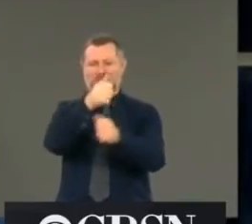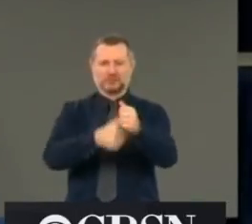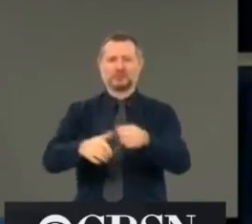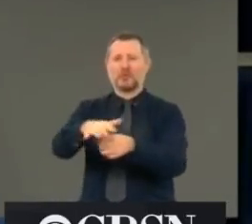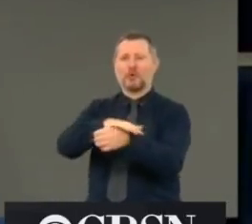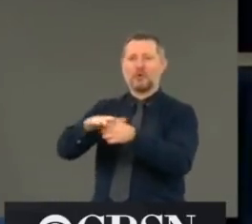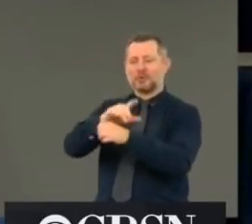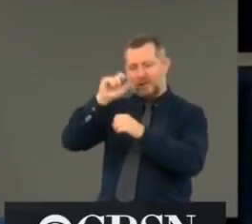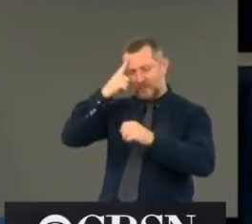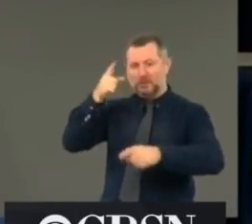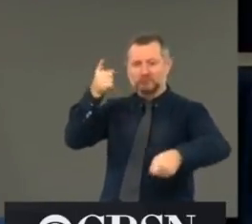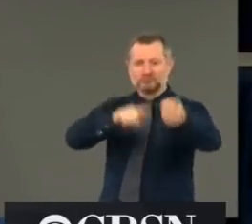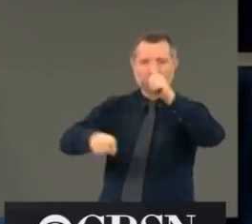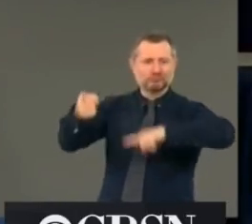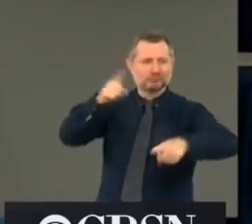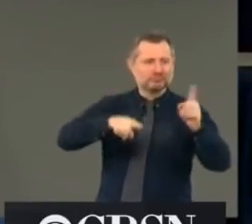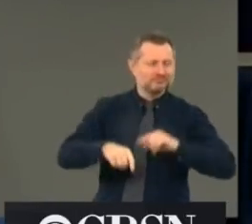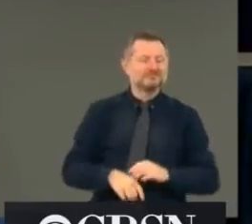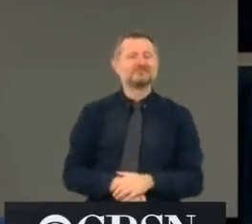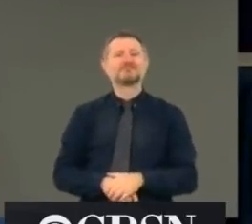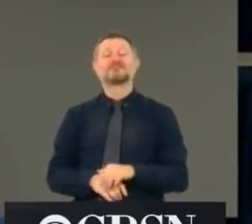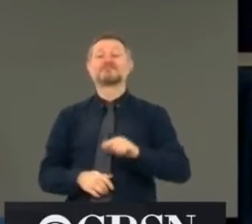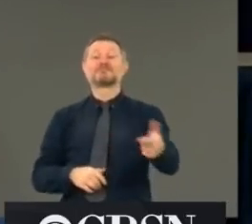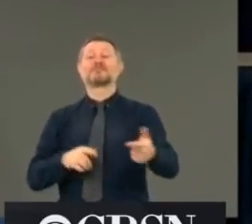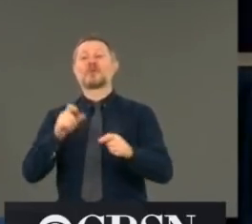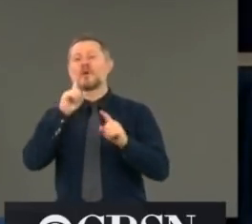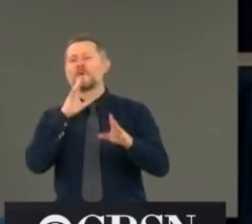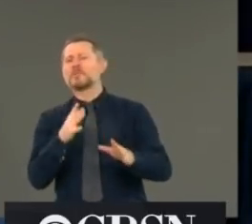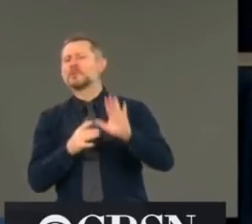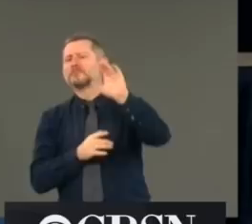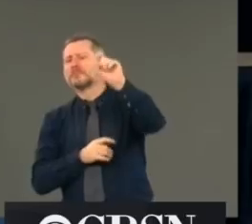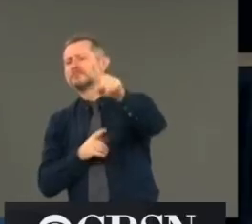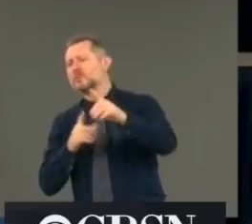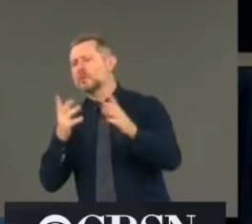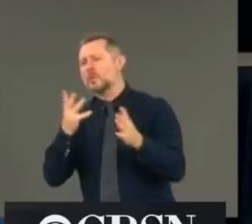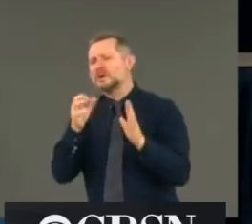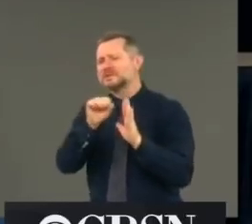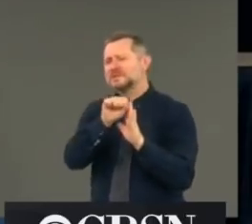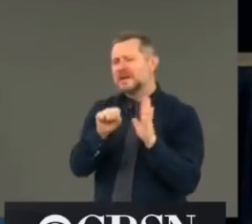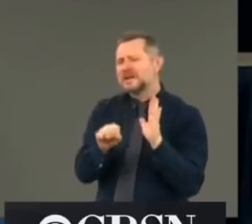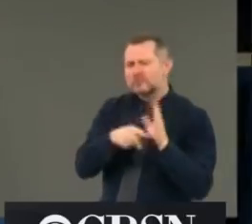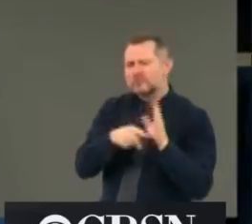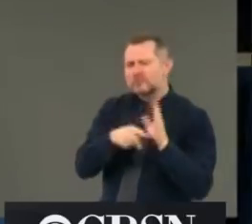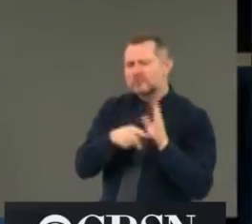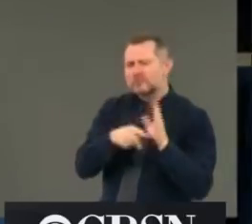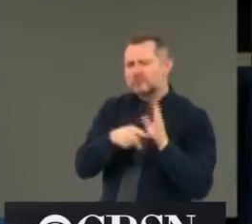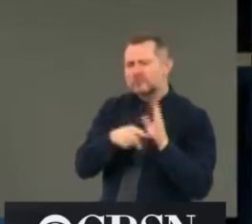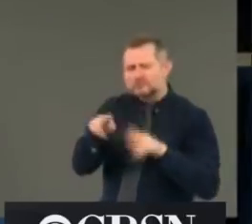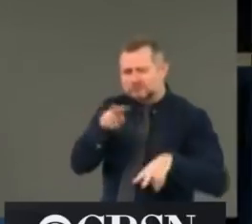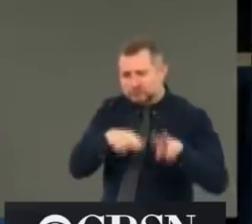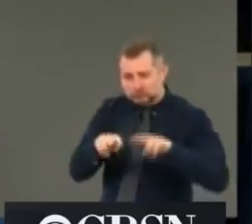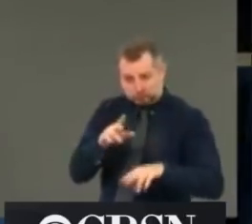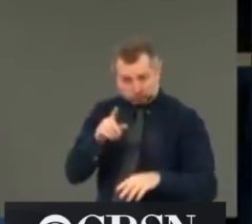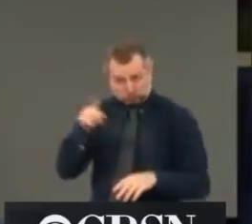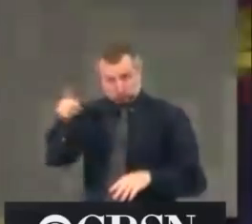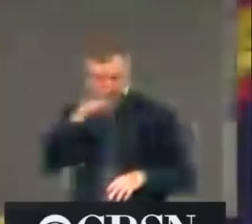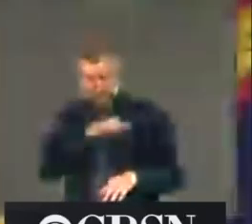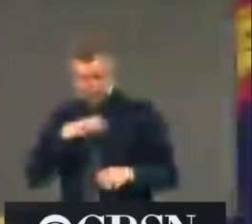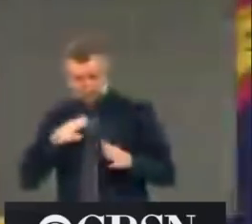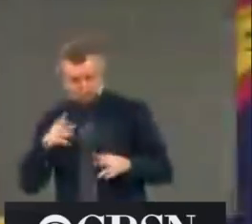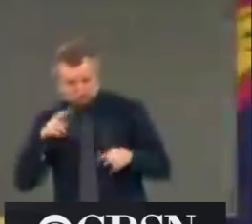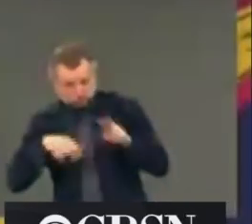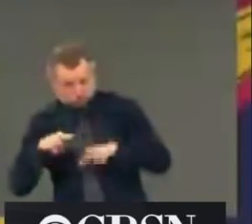Can you describe what the state's role is going to be in overseeing this? Like, are you going to have an office or a commissioner, or how are you going to? No office, no